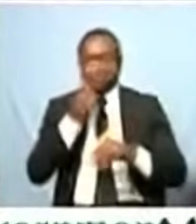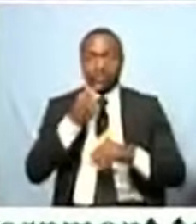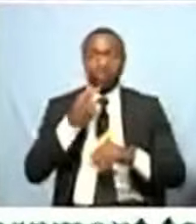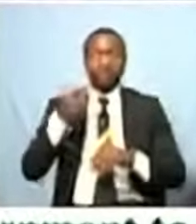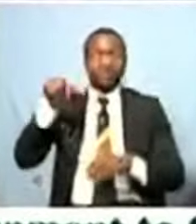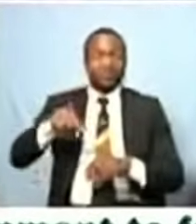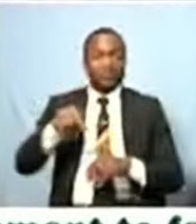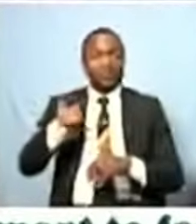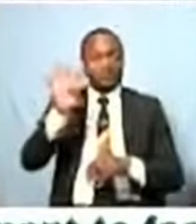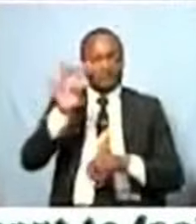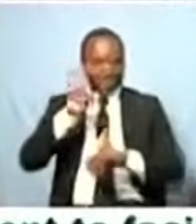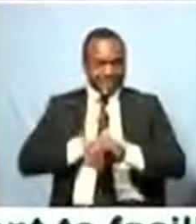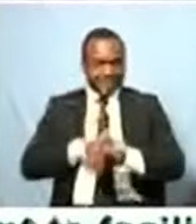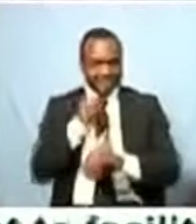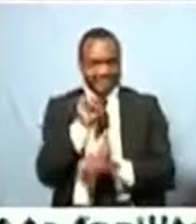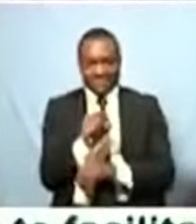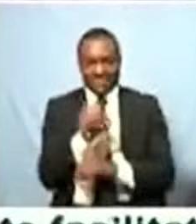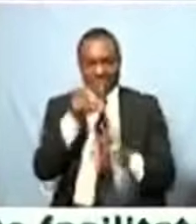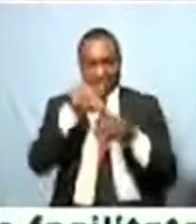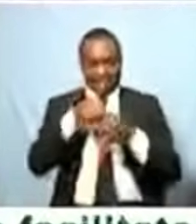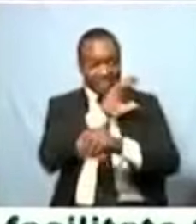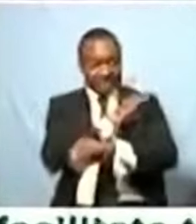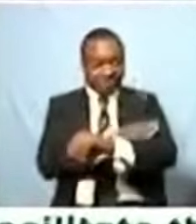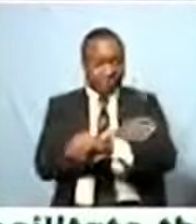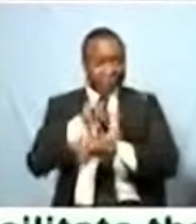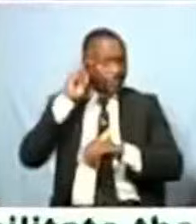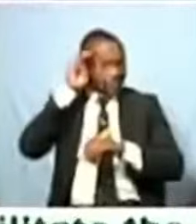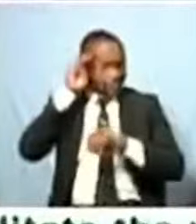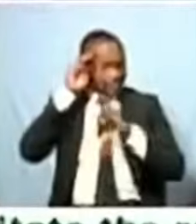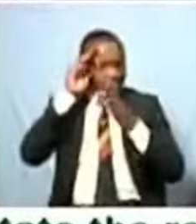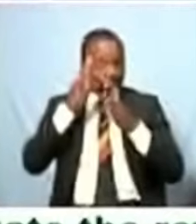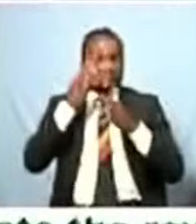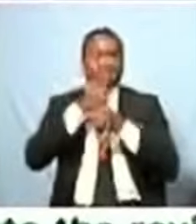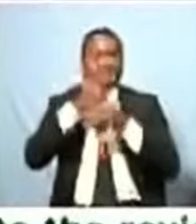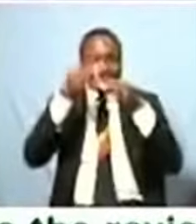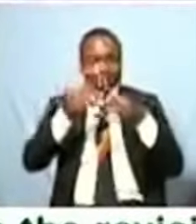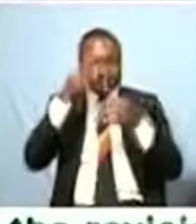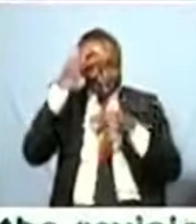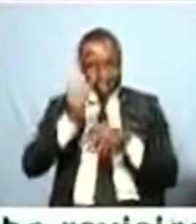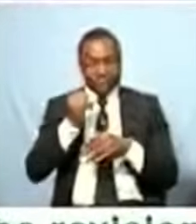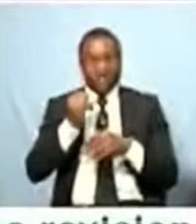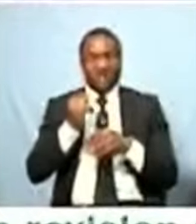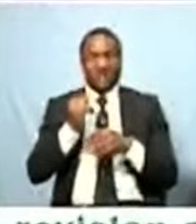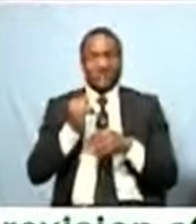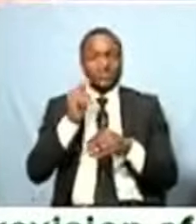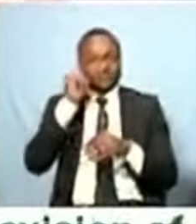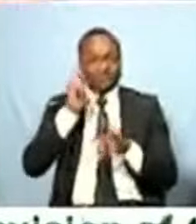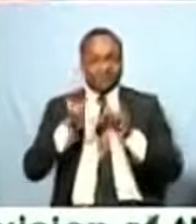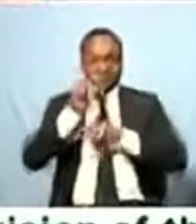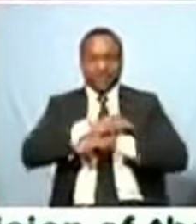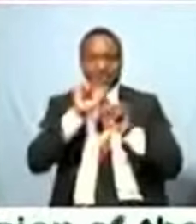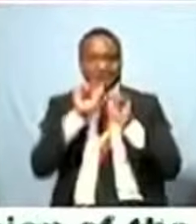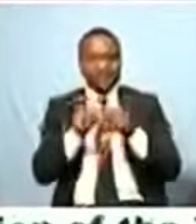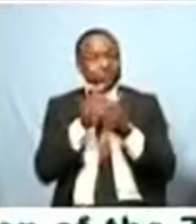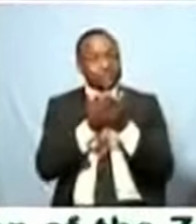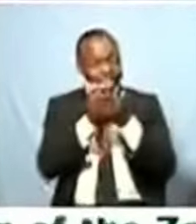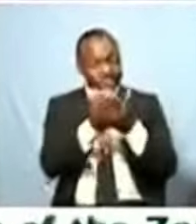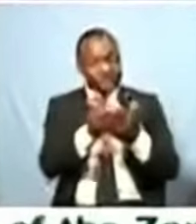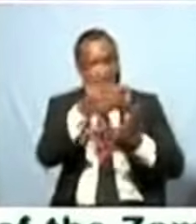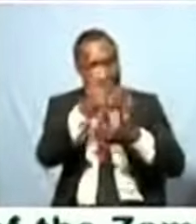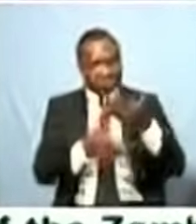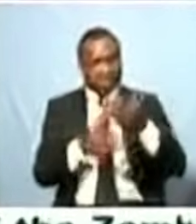attempt. Madam Speaker, that is in the powers of the Minister of Justice, and that is why today I thought that I could lay the ground